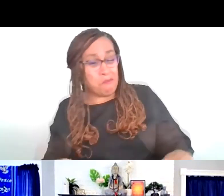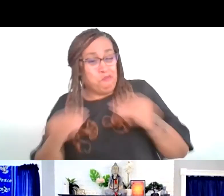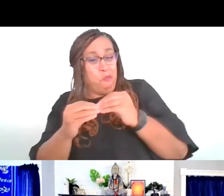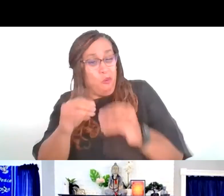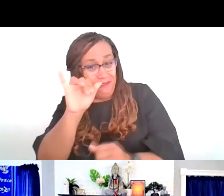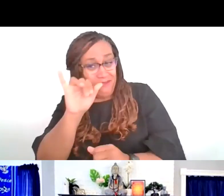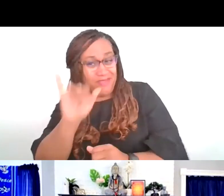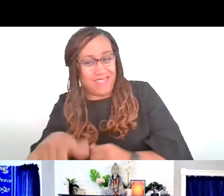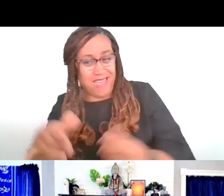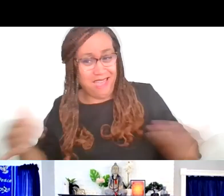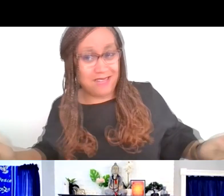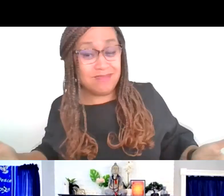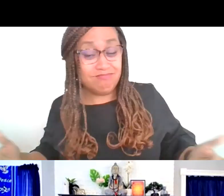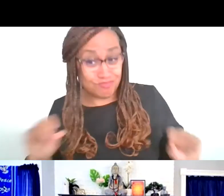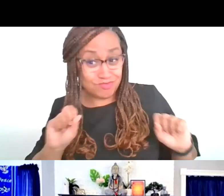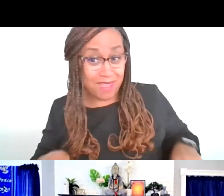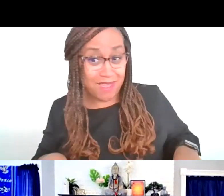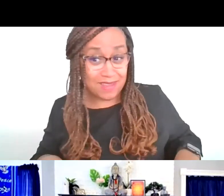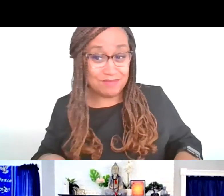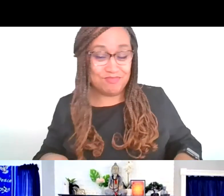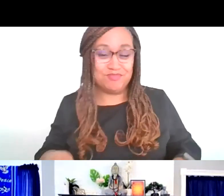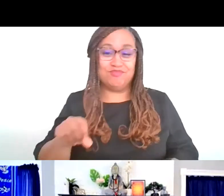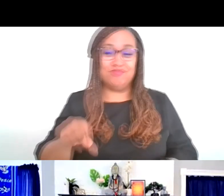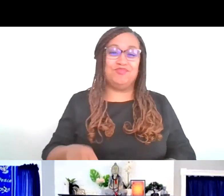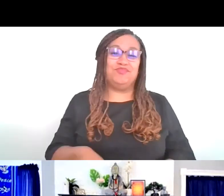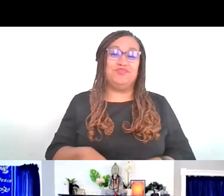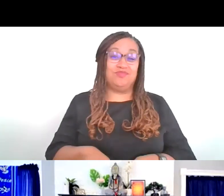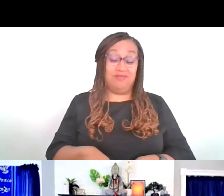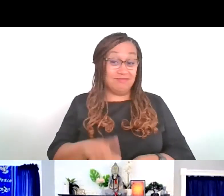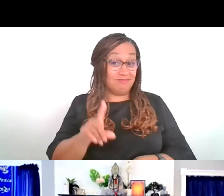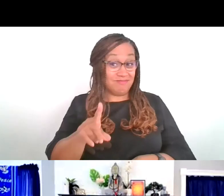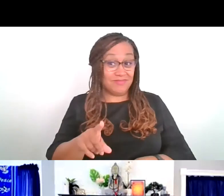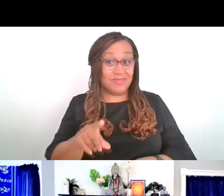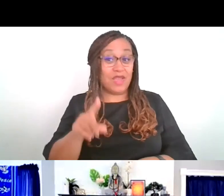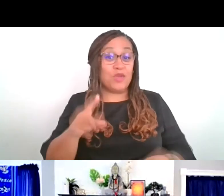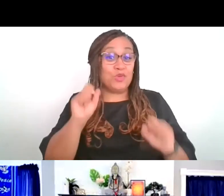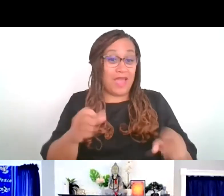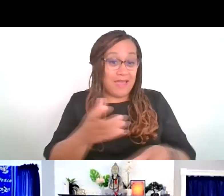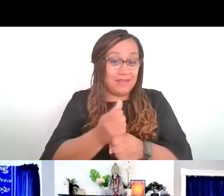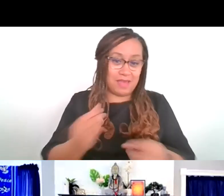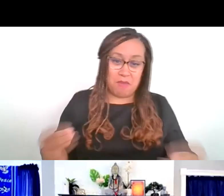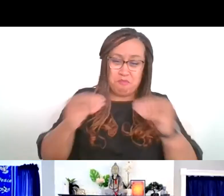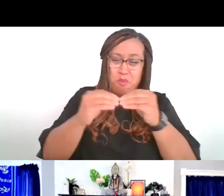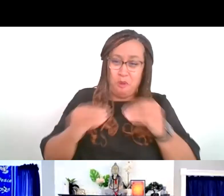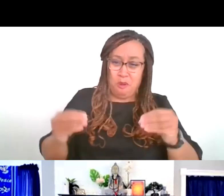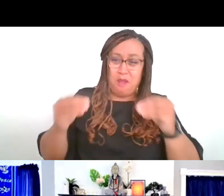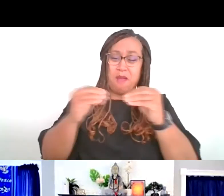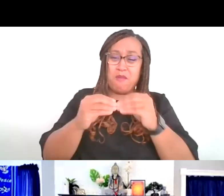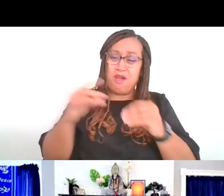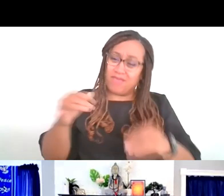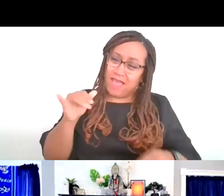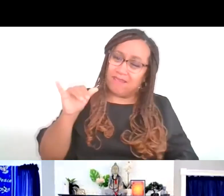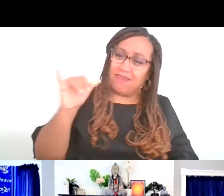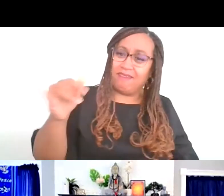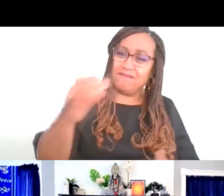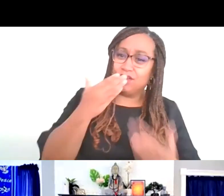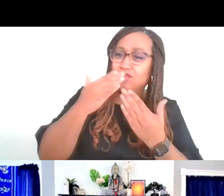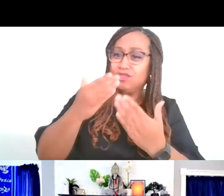get more. Tracy's laughing at me. You can get more and more of the infinite goodness that you are already